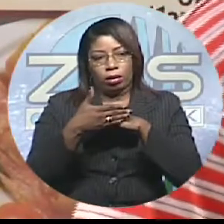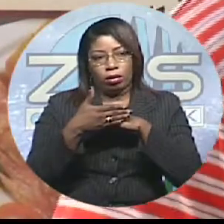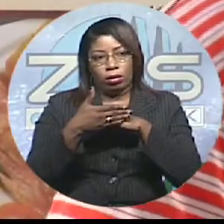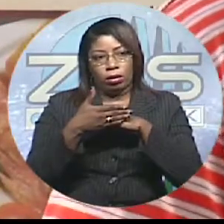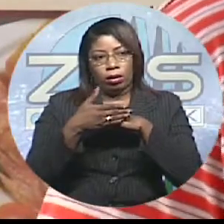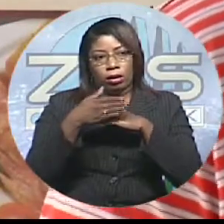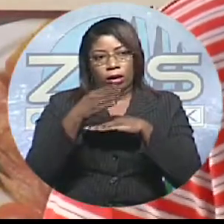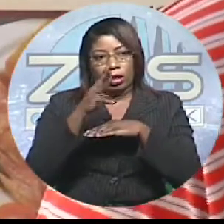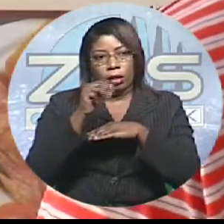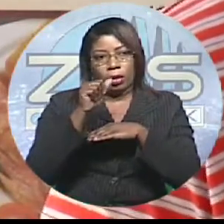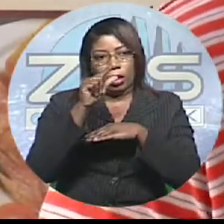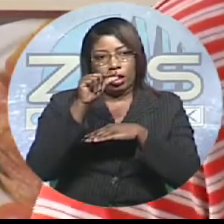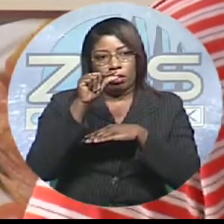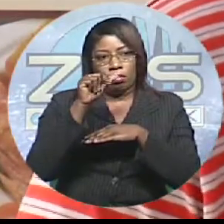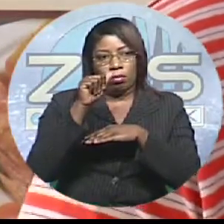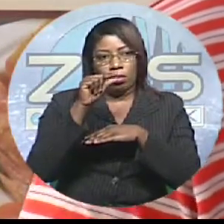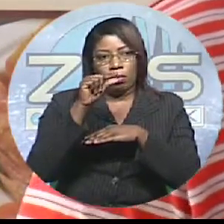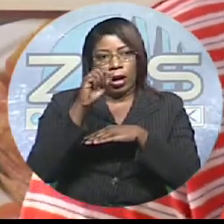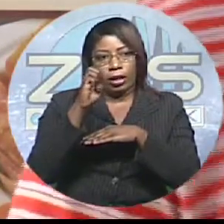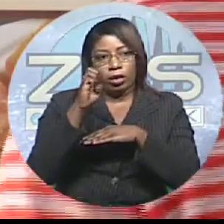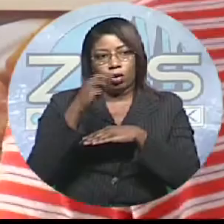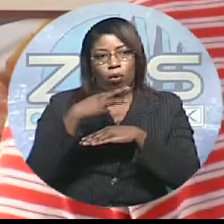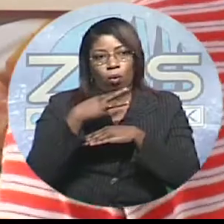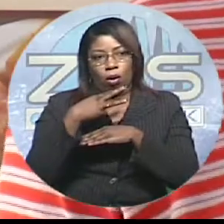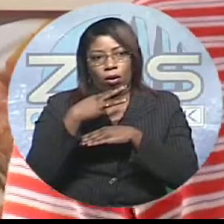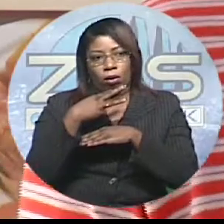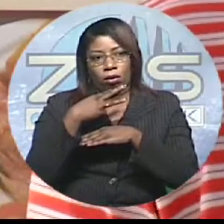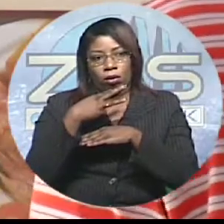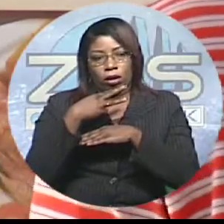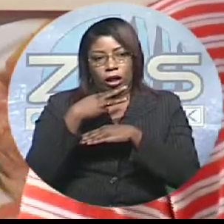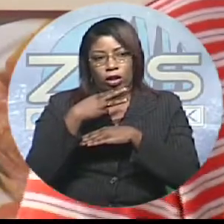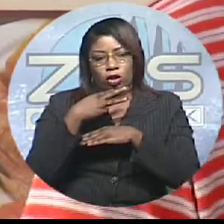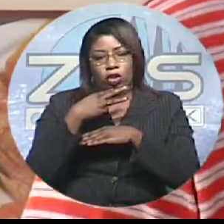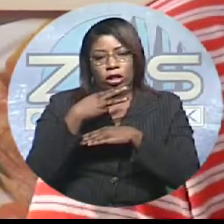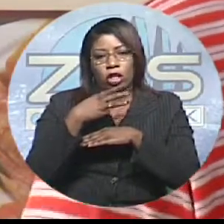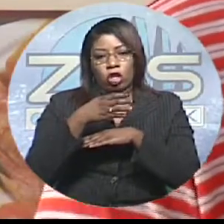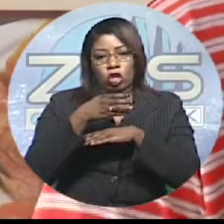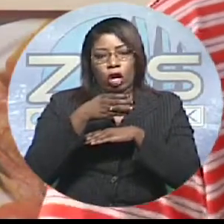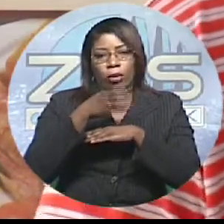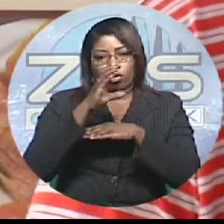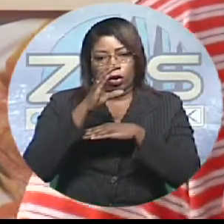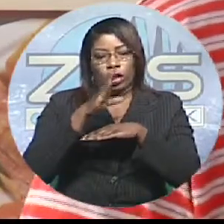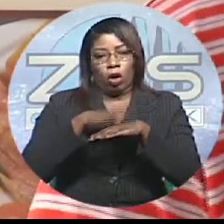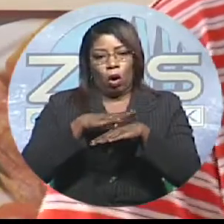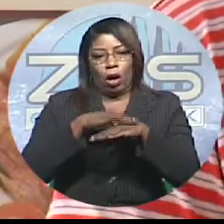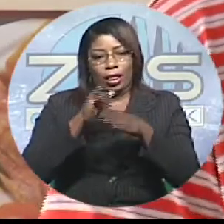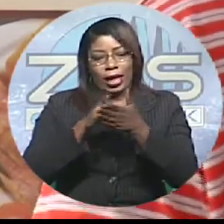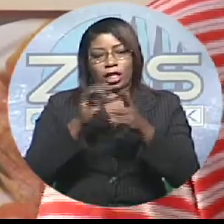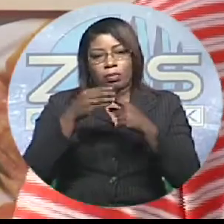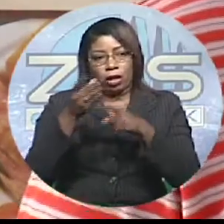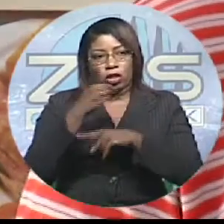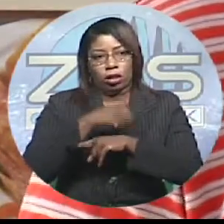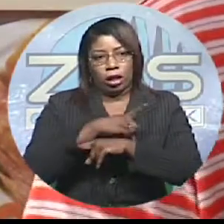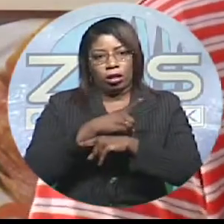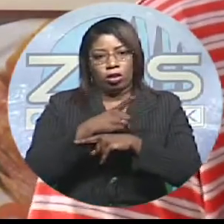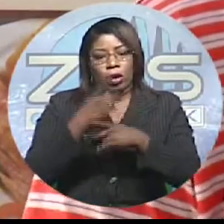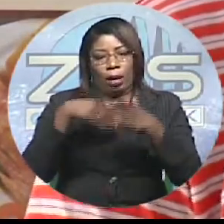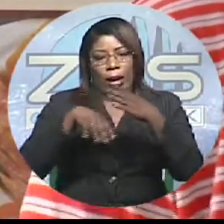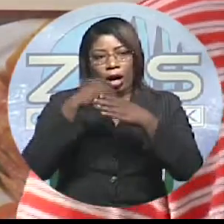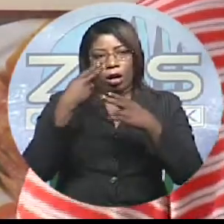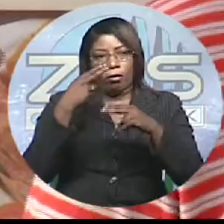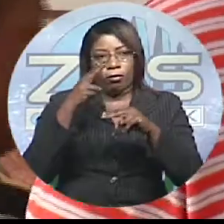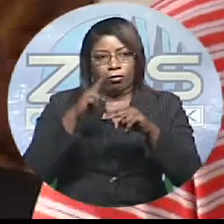That is normally used drink on for these festivities. So come out on that day, expect to have fun. It's going to be